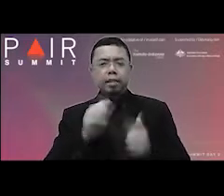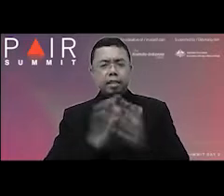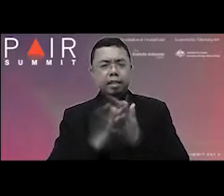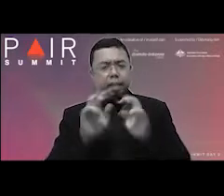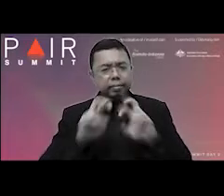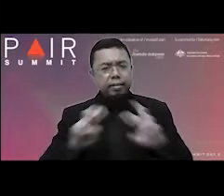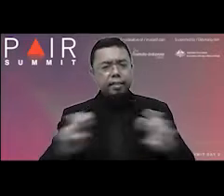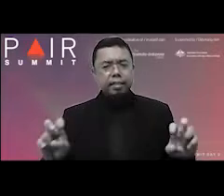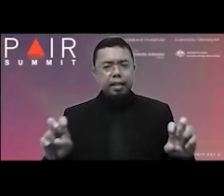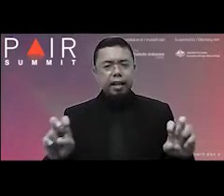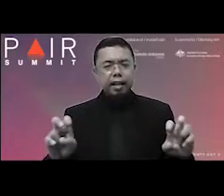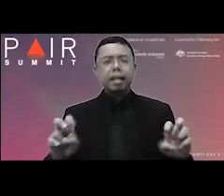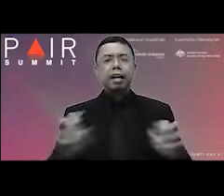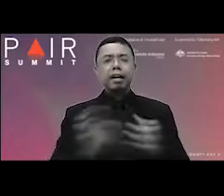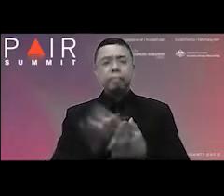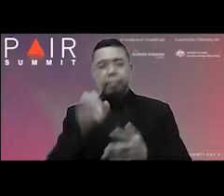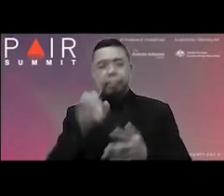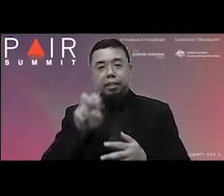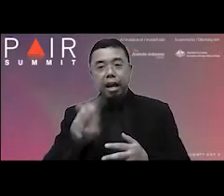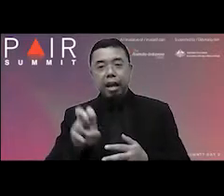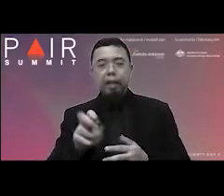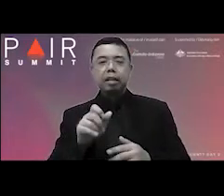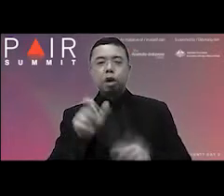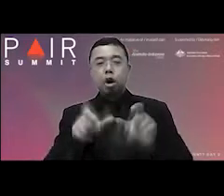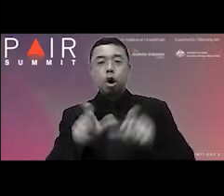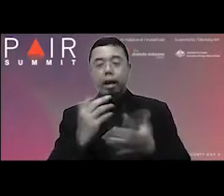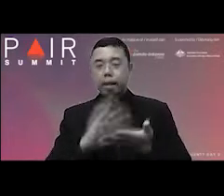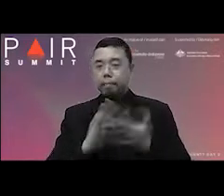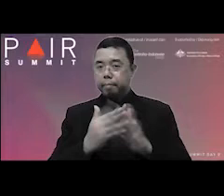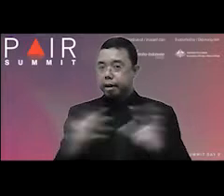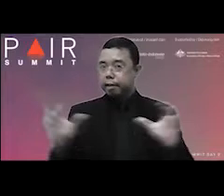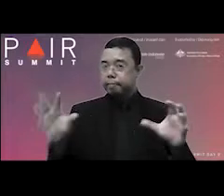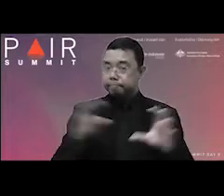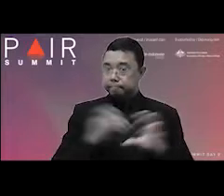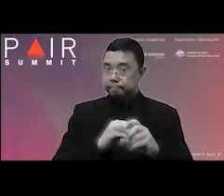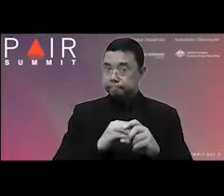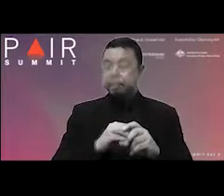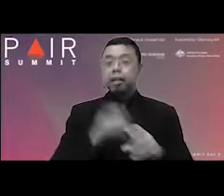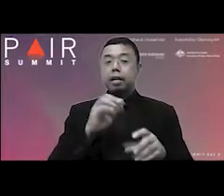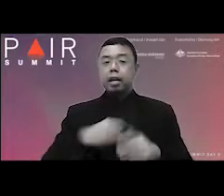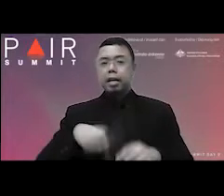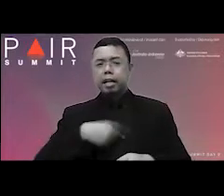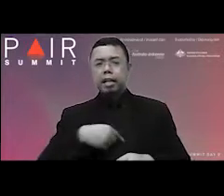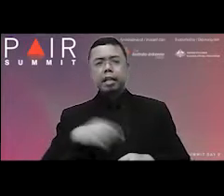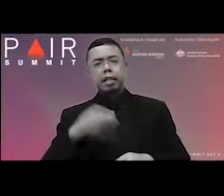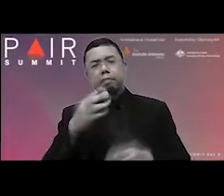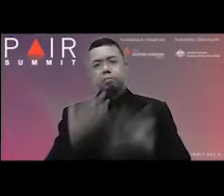indeed at risk. These frustrating issues motivated us to propose this project.